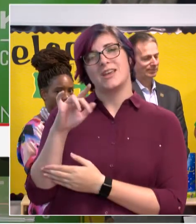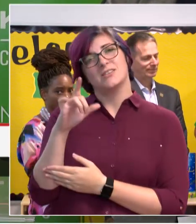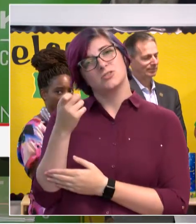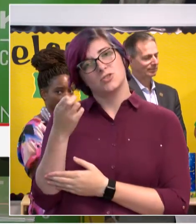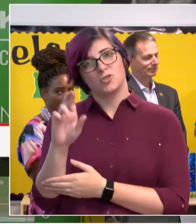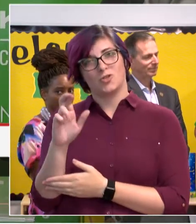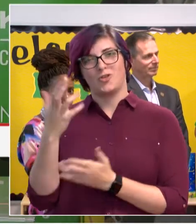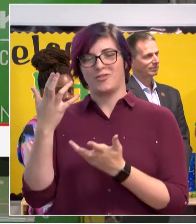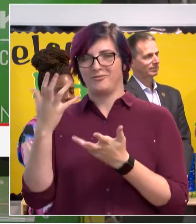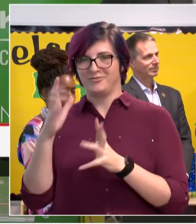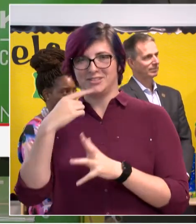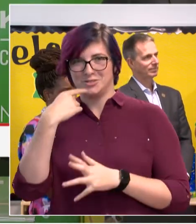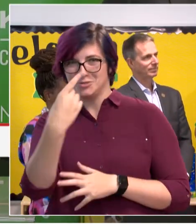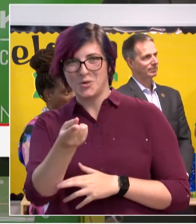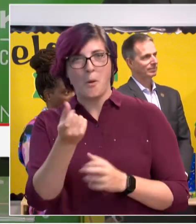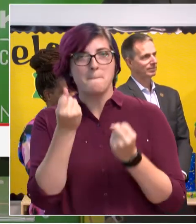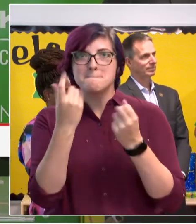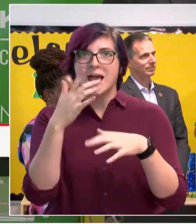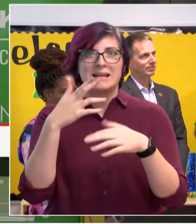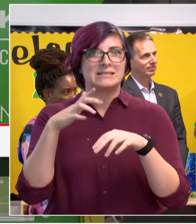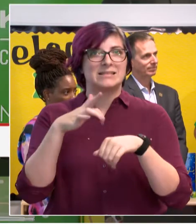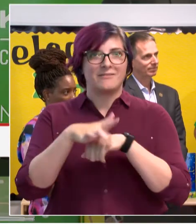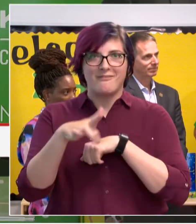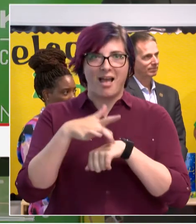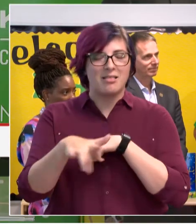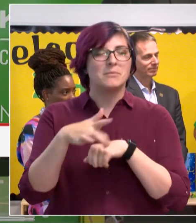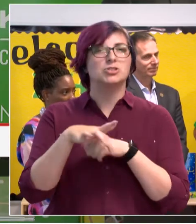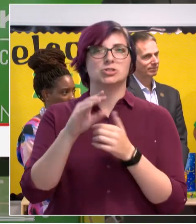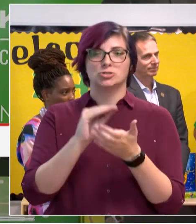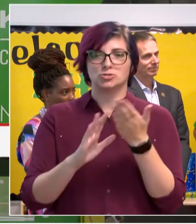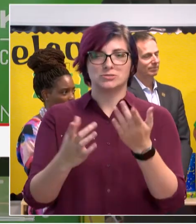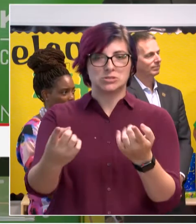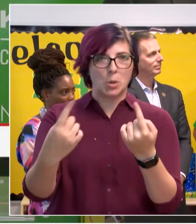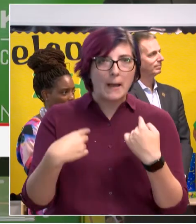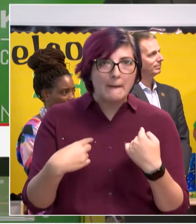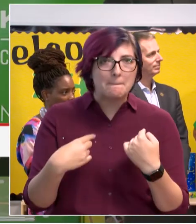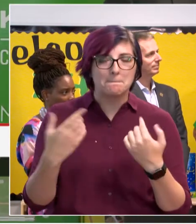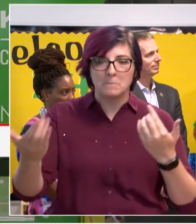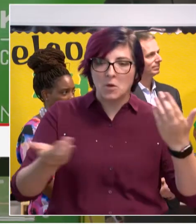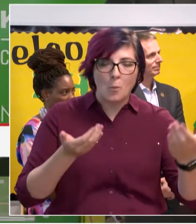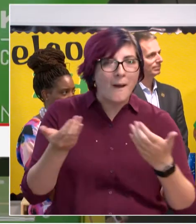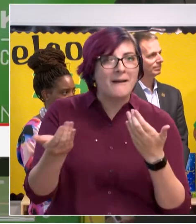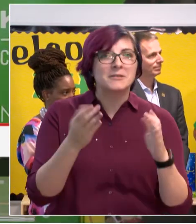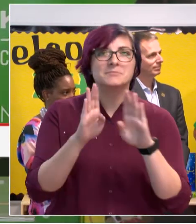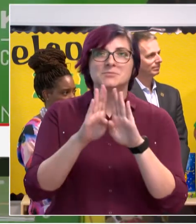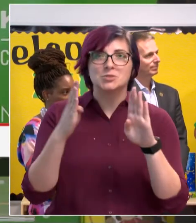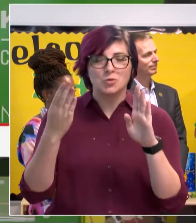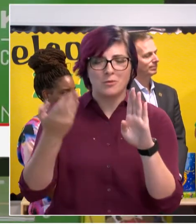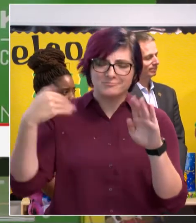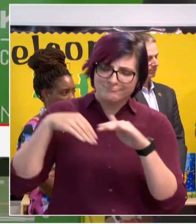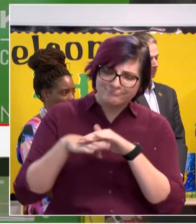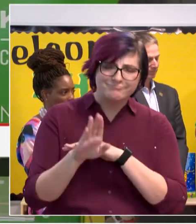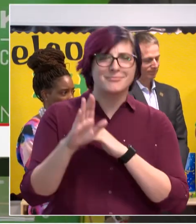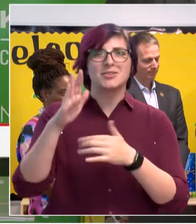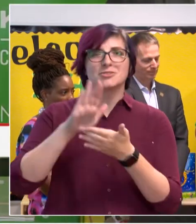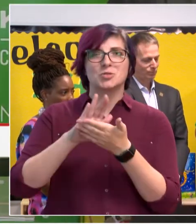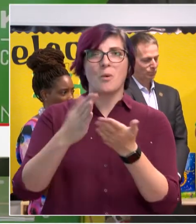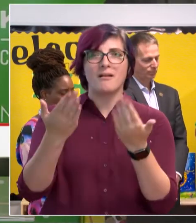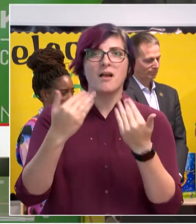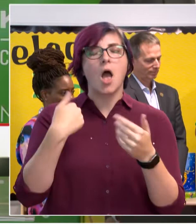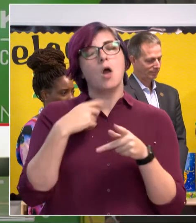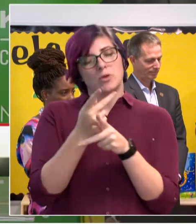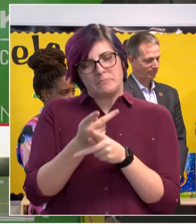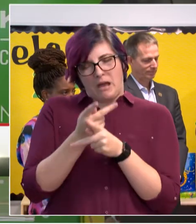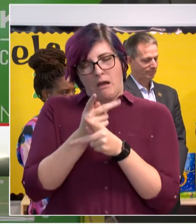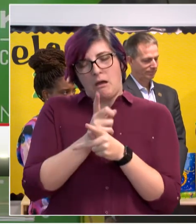significant amount of seats available, and so we have space for our learners and we welcome them into the doors. But again, we monitor really closely through